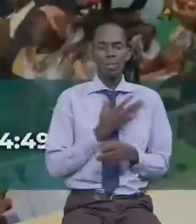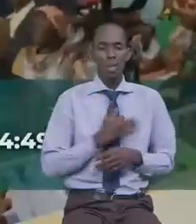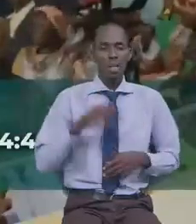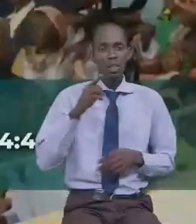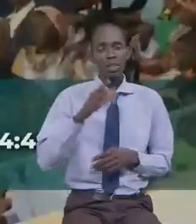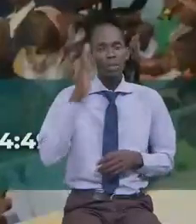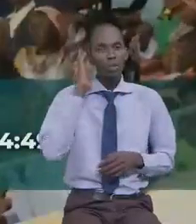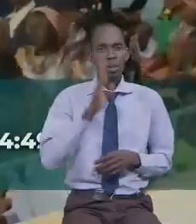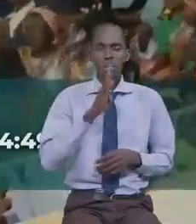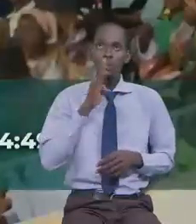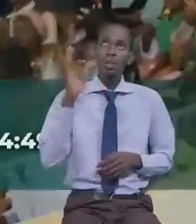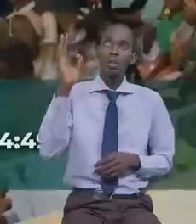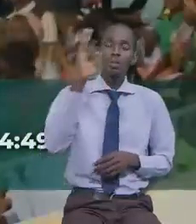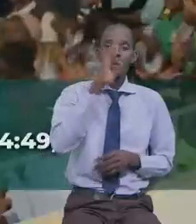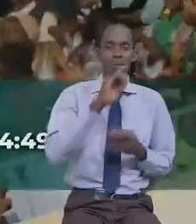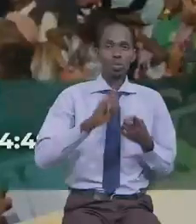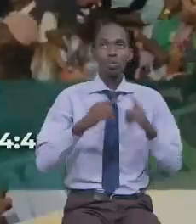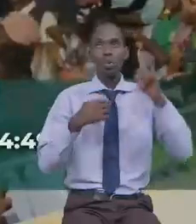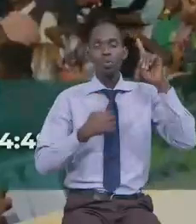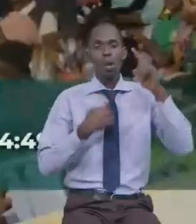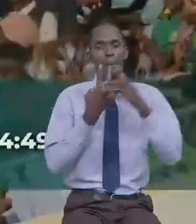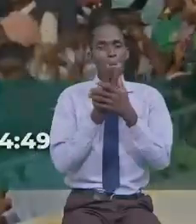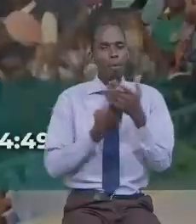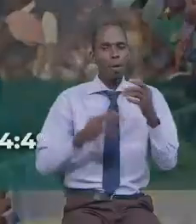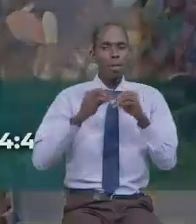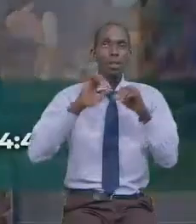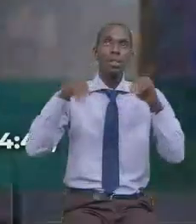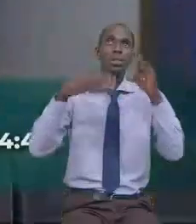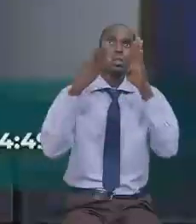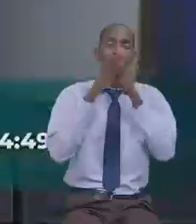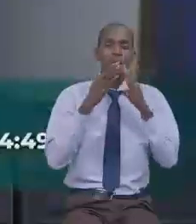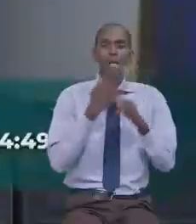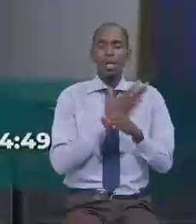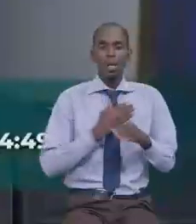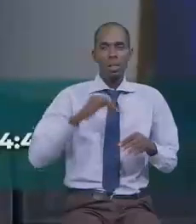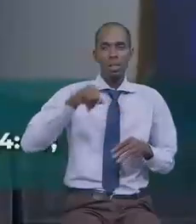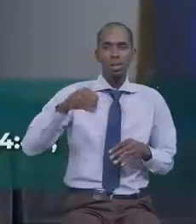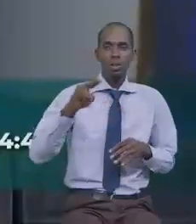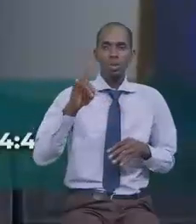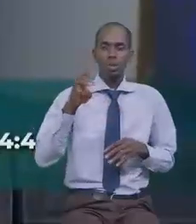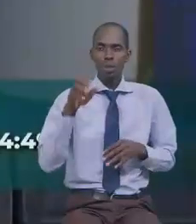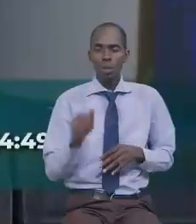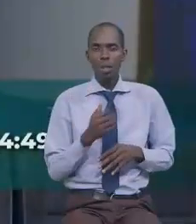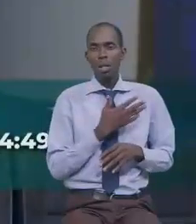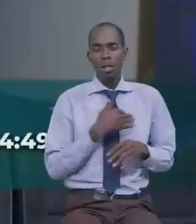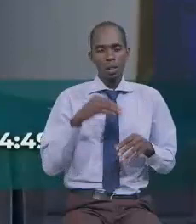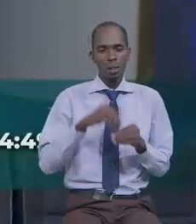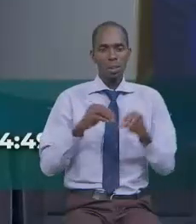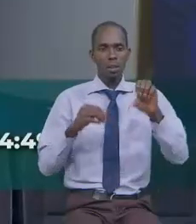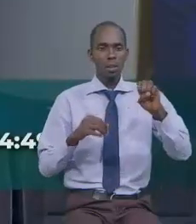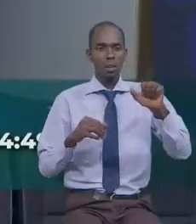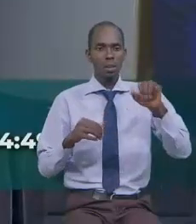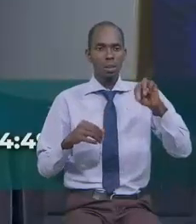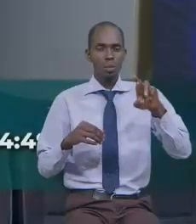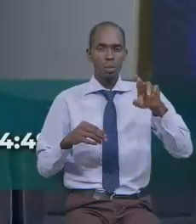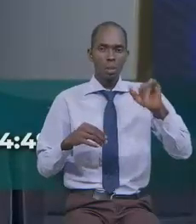witnesses unto me, both in Jerusalem and in Judea and in Samaria and unto the uttermost